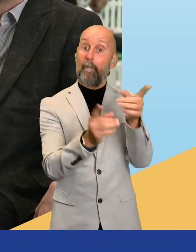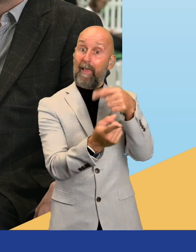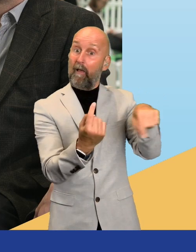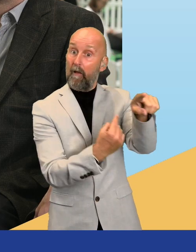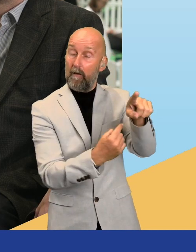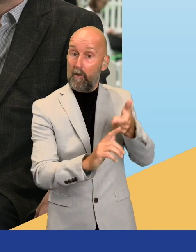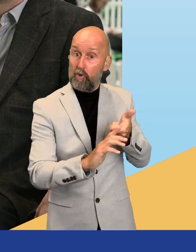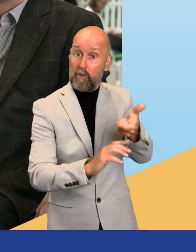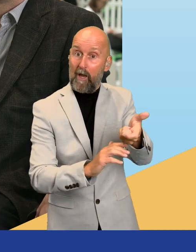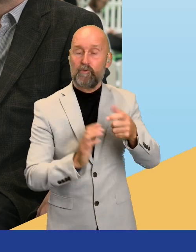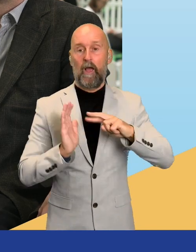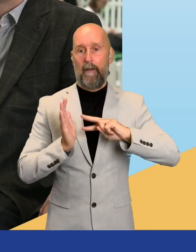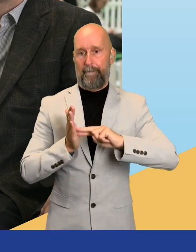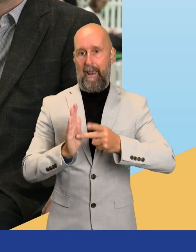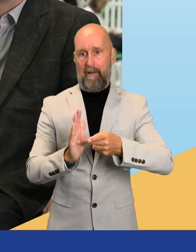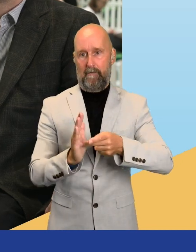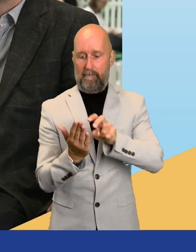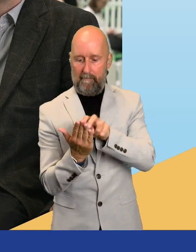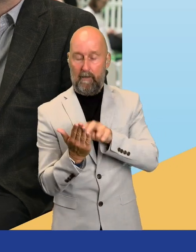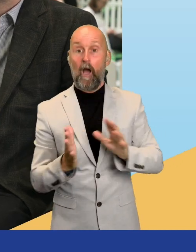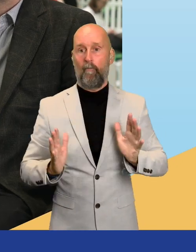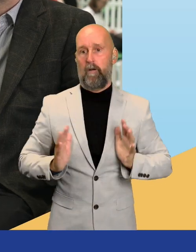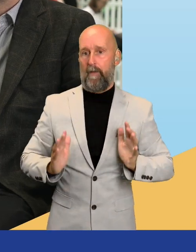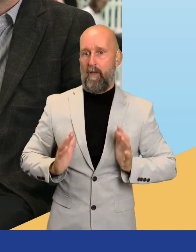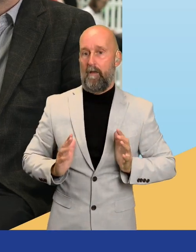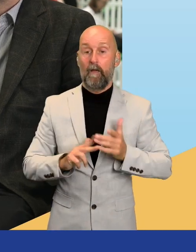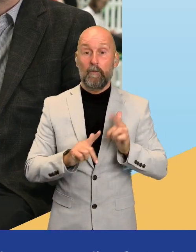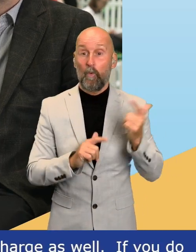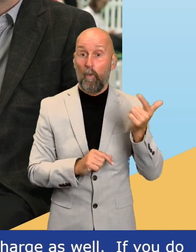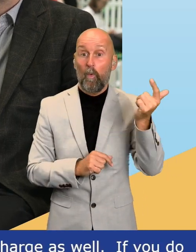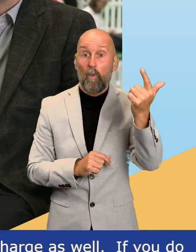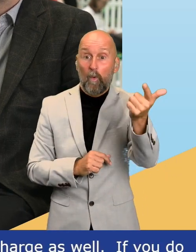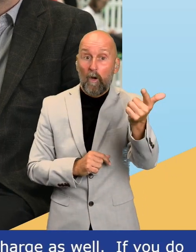say planning is key. Yeah. Just do some preparation. If you know you're going on a long journey,